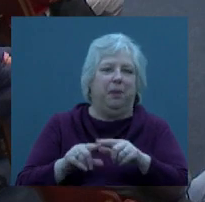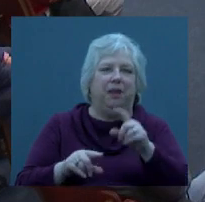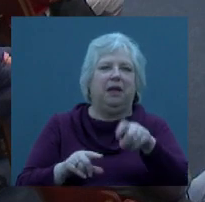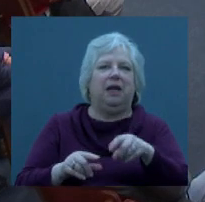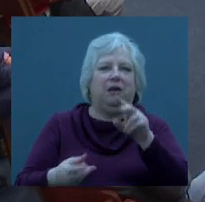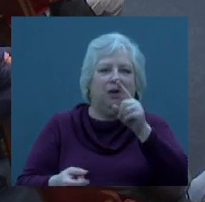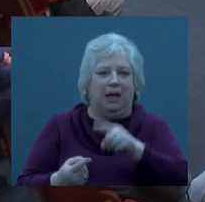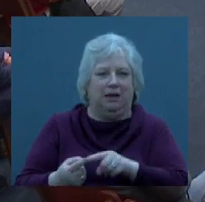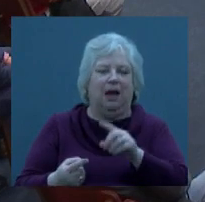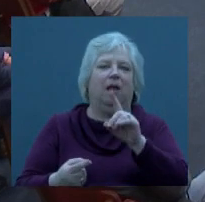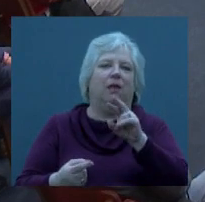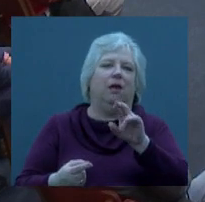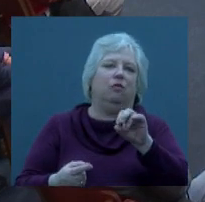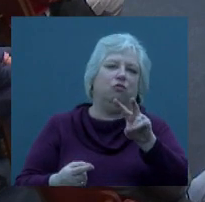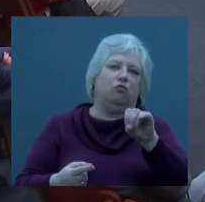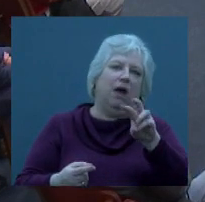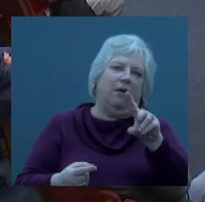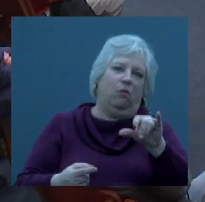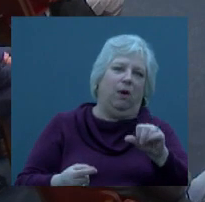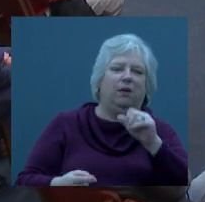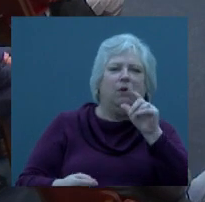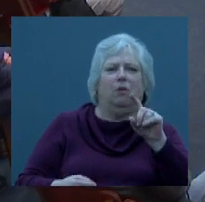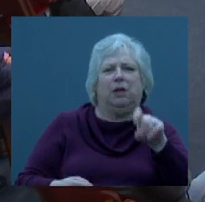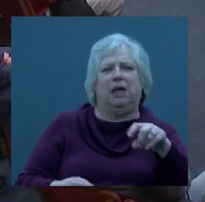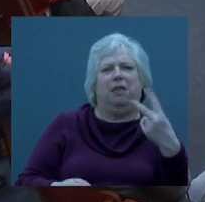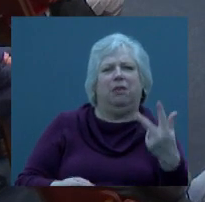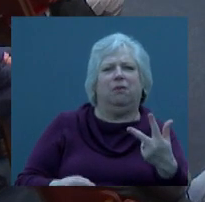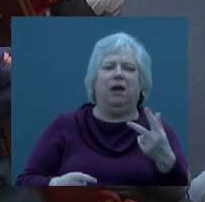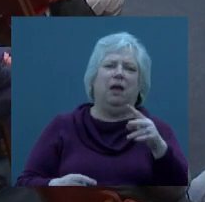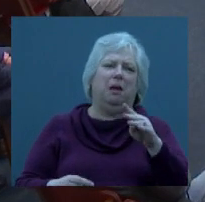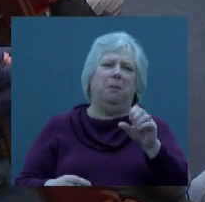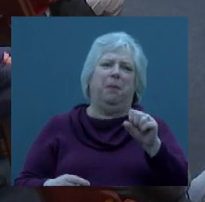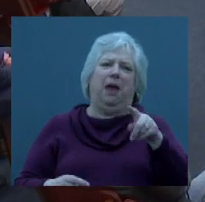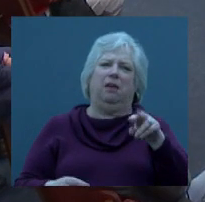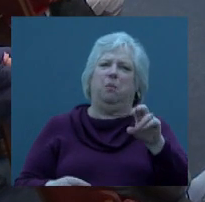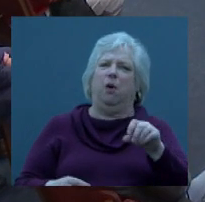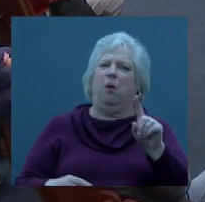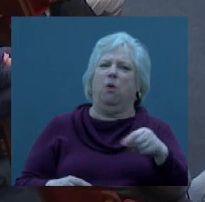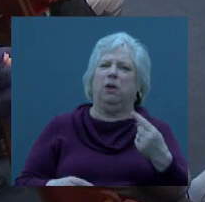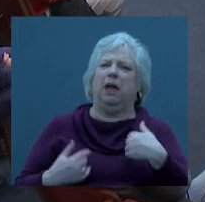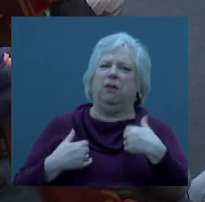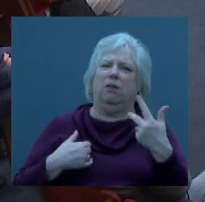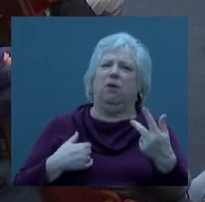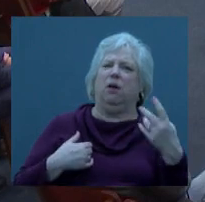cut way down. They only need 3. Look how many Bass Pro have. They only have 3 or 4.